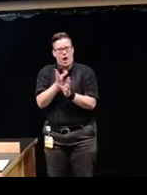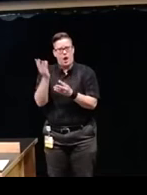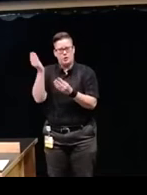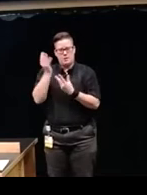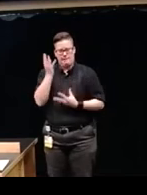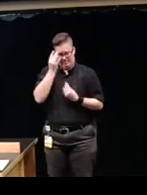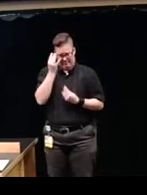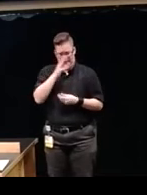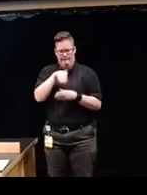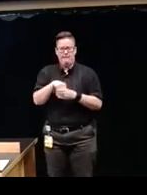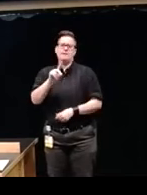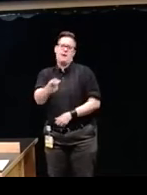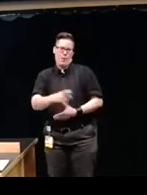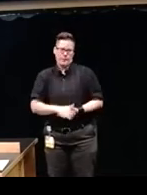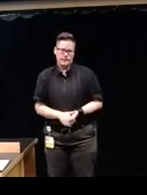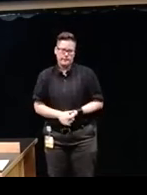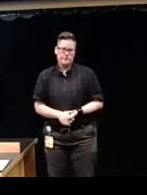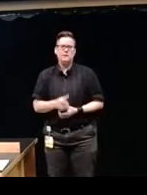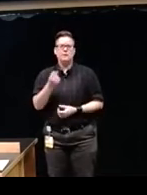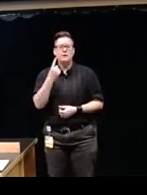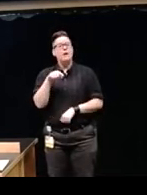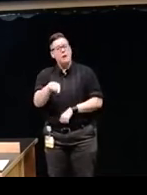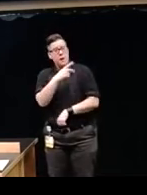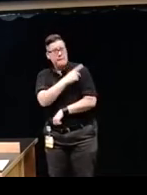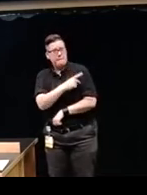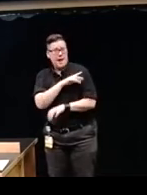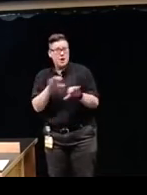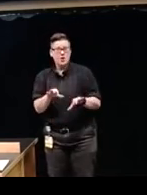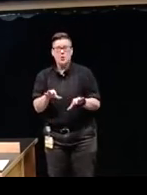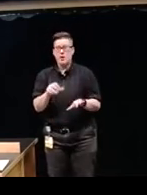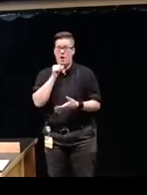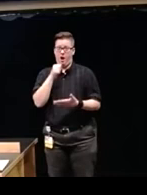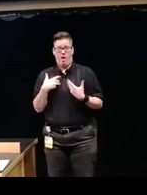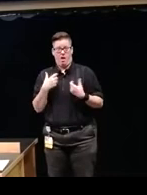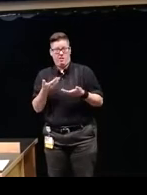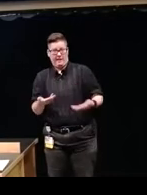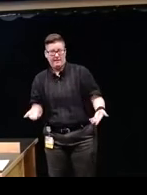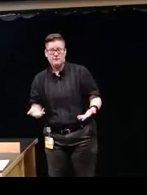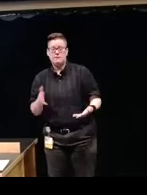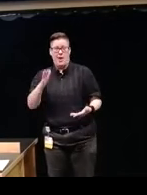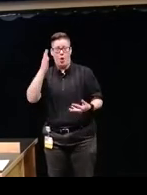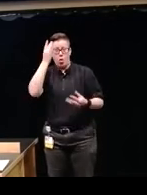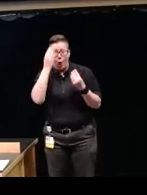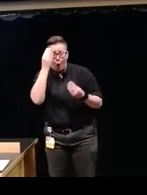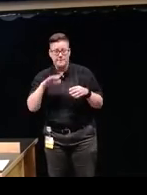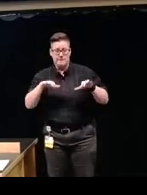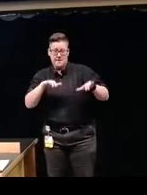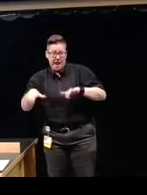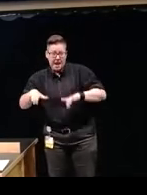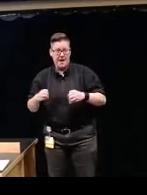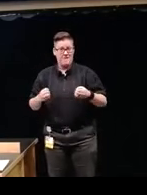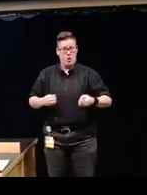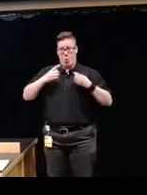approach. Is the patient engaging in unhelpful patterns of thoughts, behaviors, and